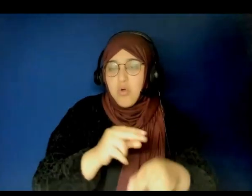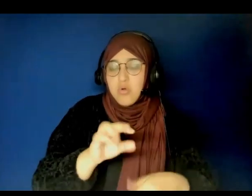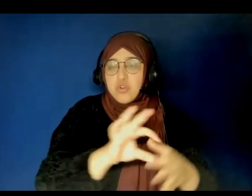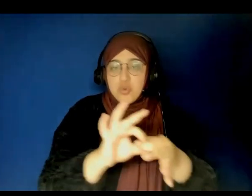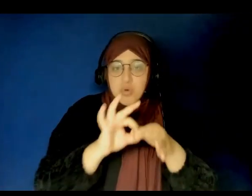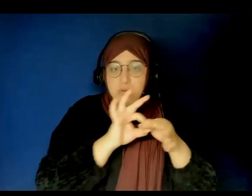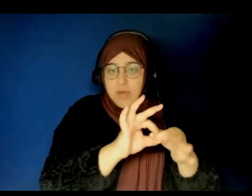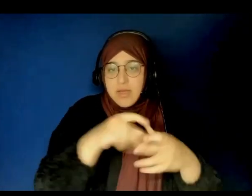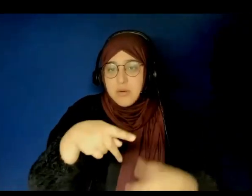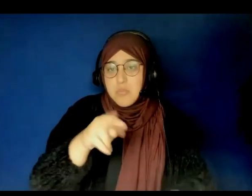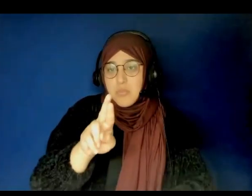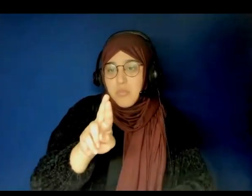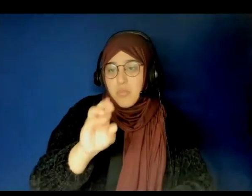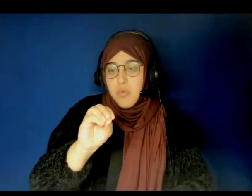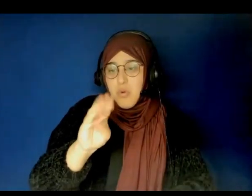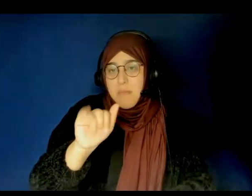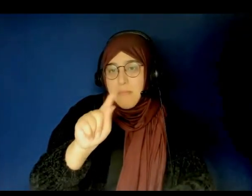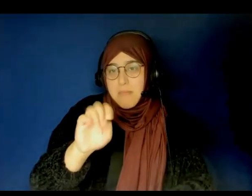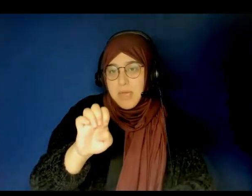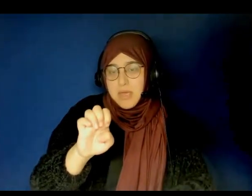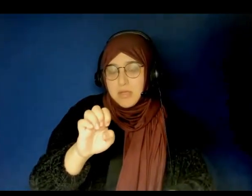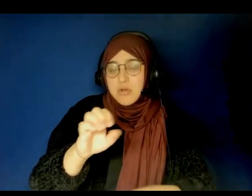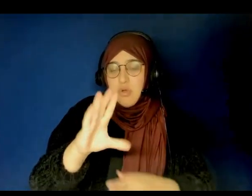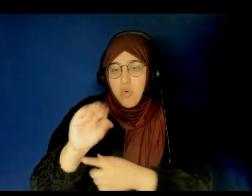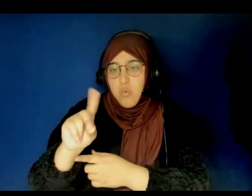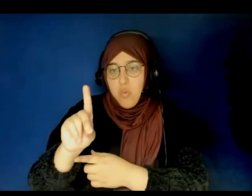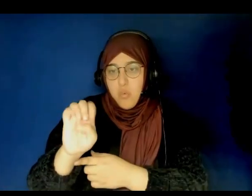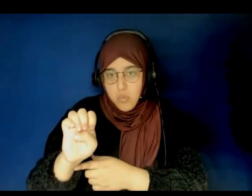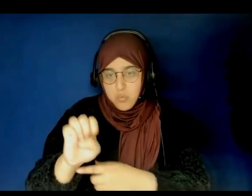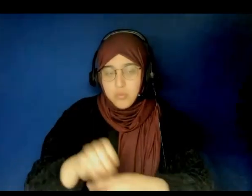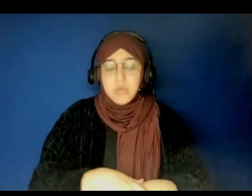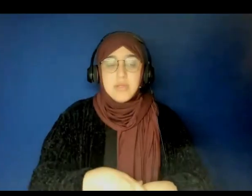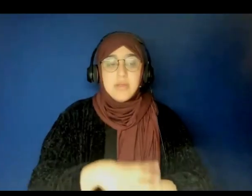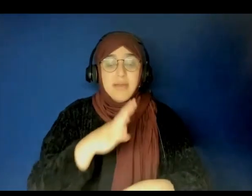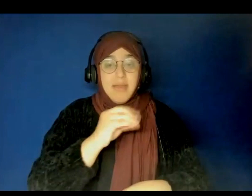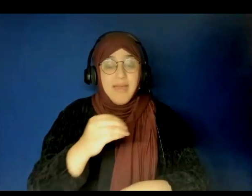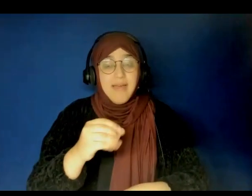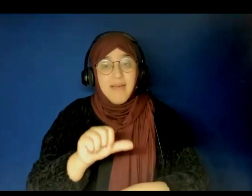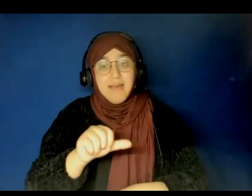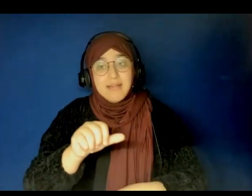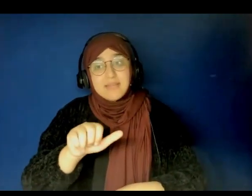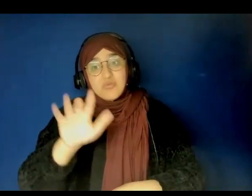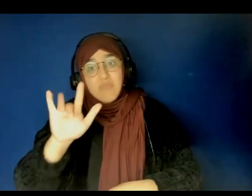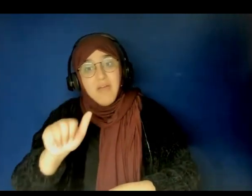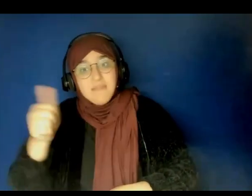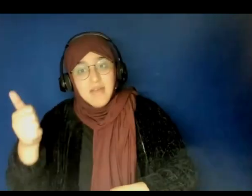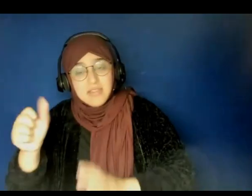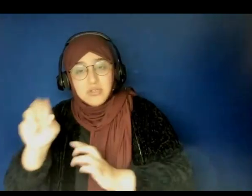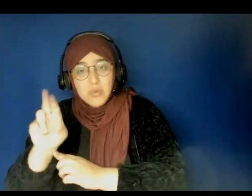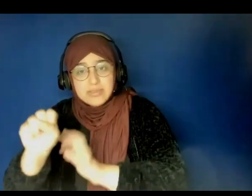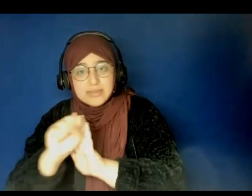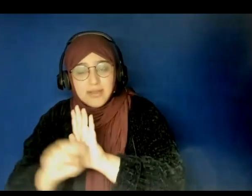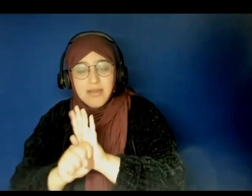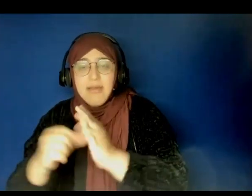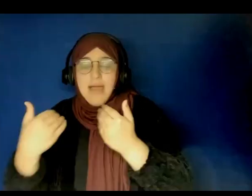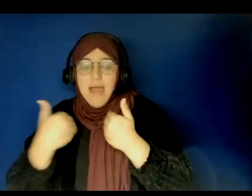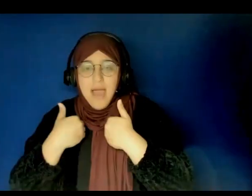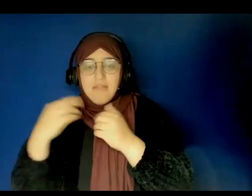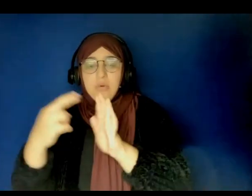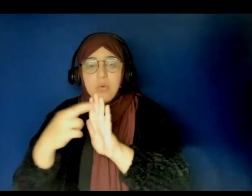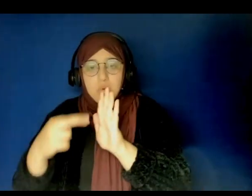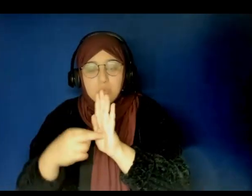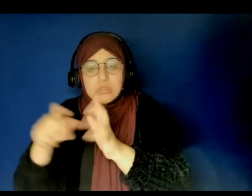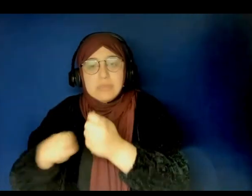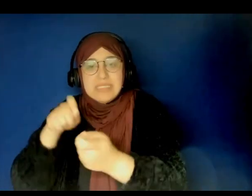other 20-some states and territories have variants of that or rules that are specific to